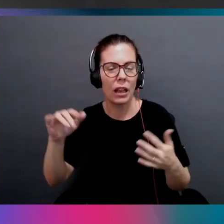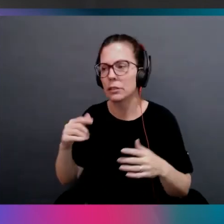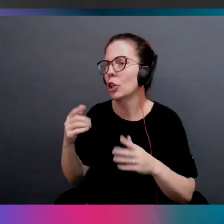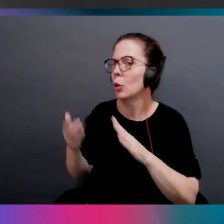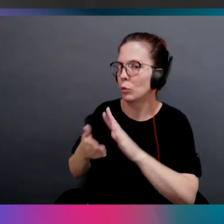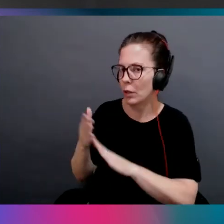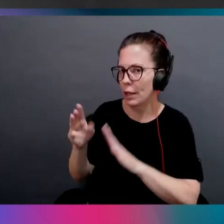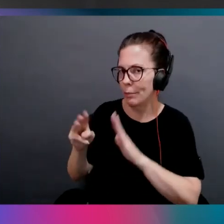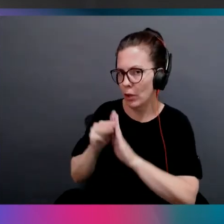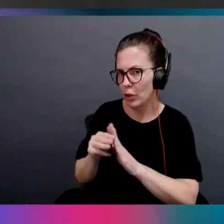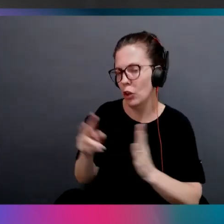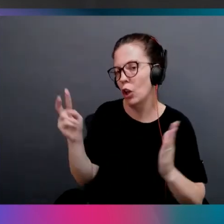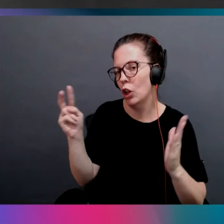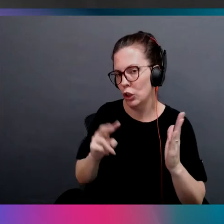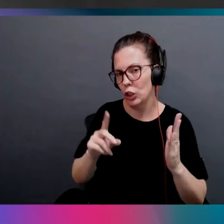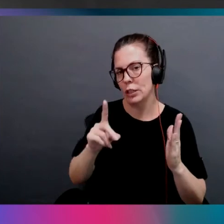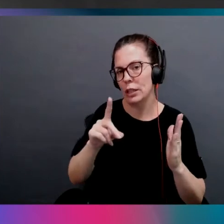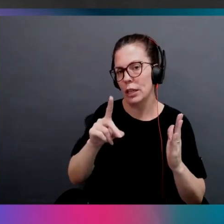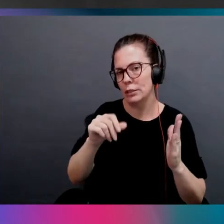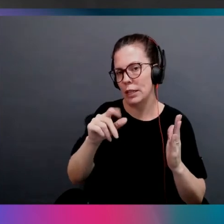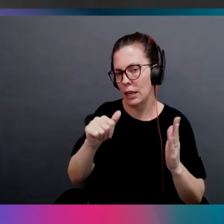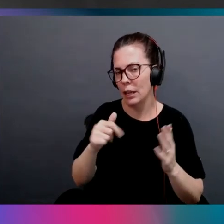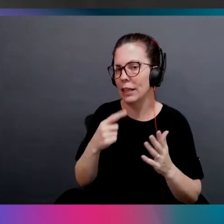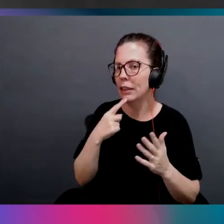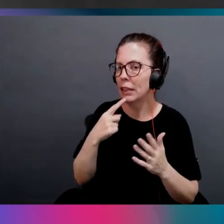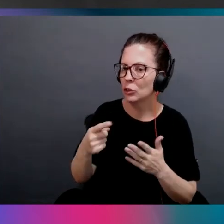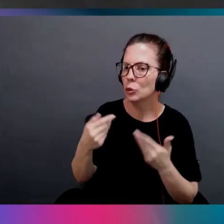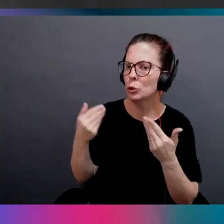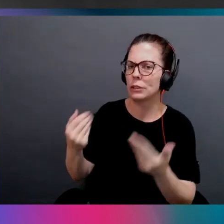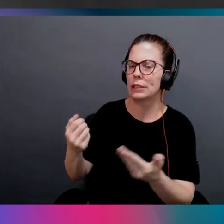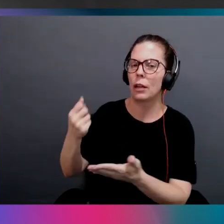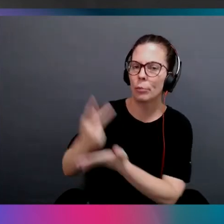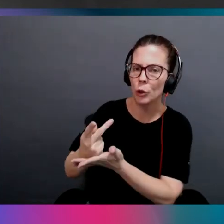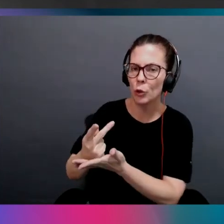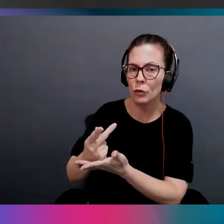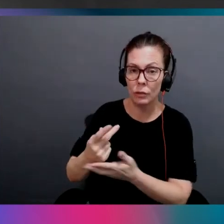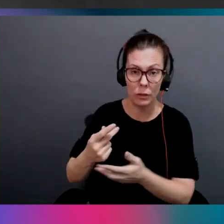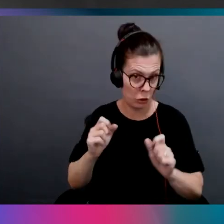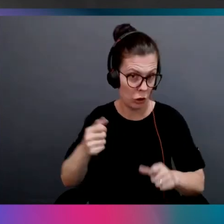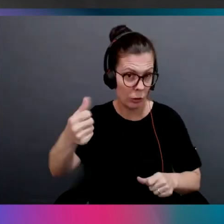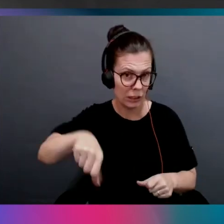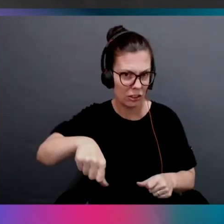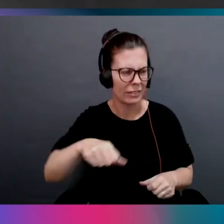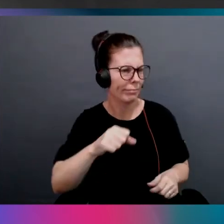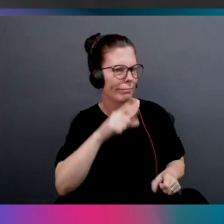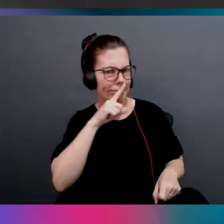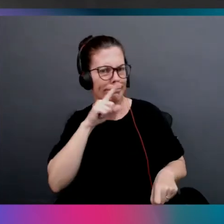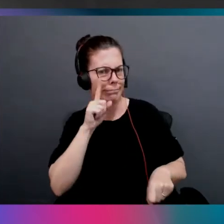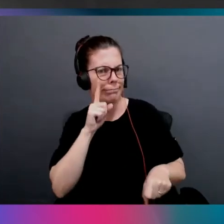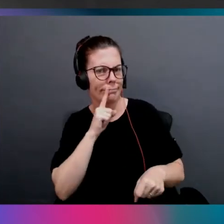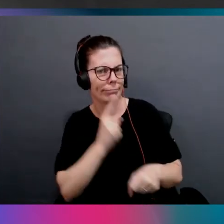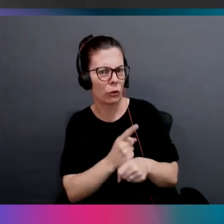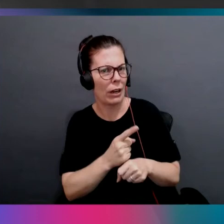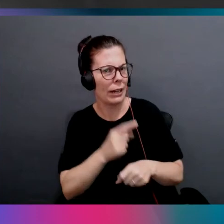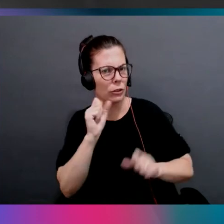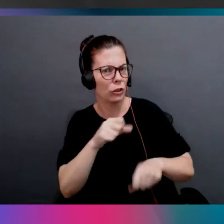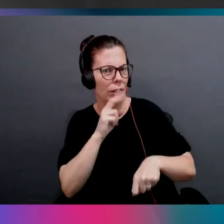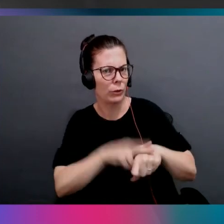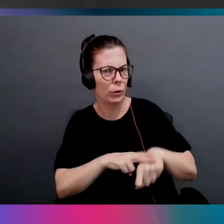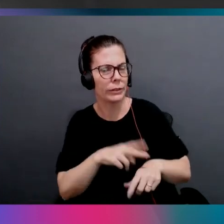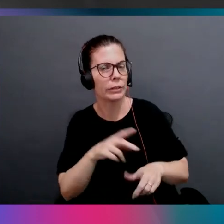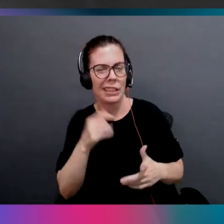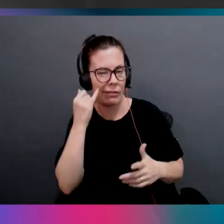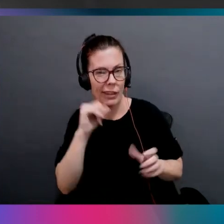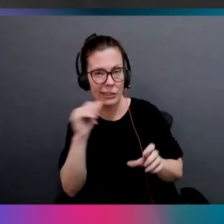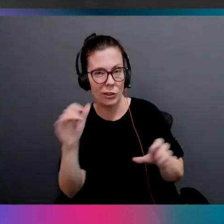take a look at the data, and then you say approve, or could you reject it? Yeah, absolutely. Okay. If I don't do anything here, so